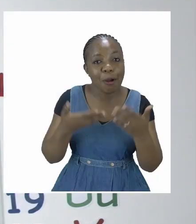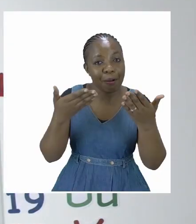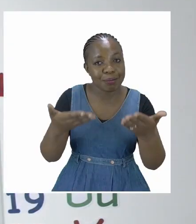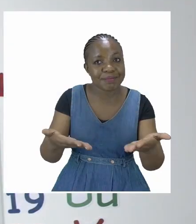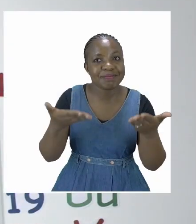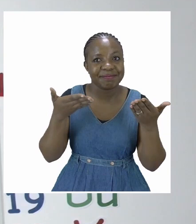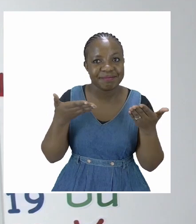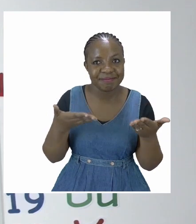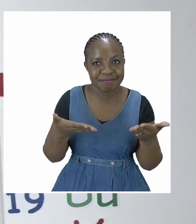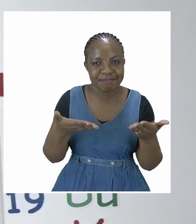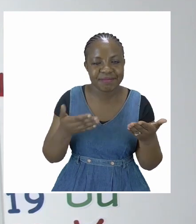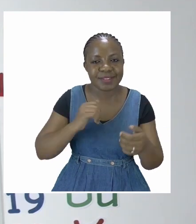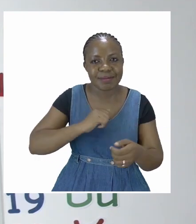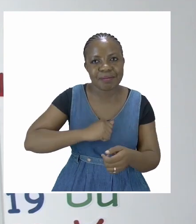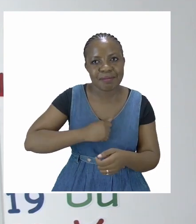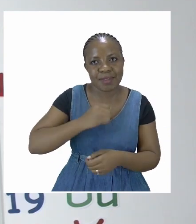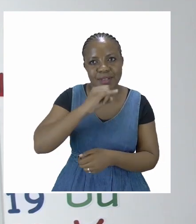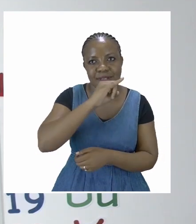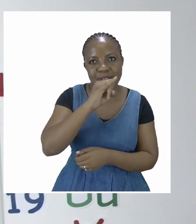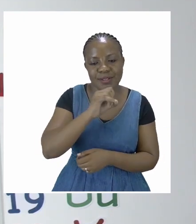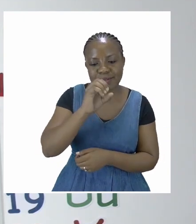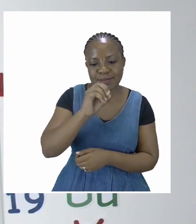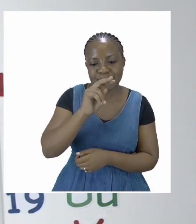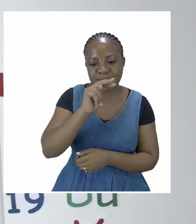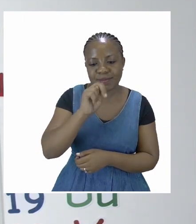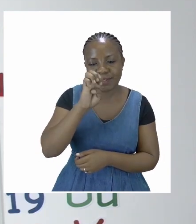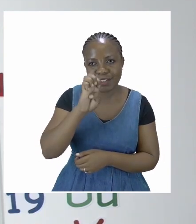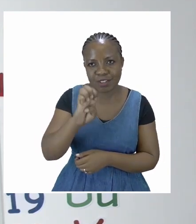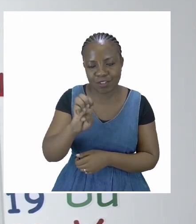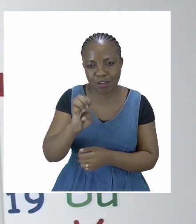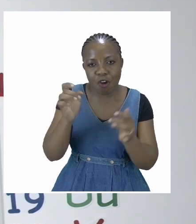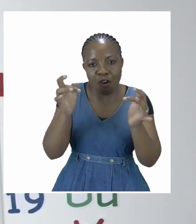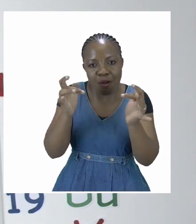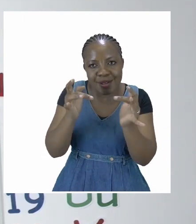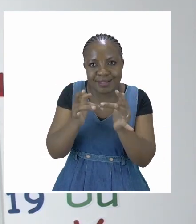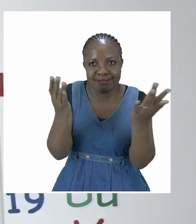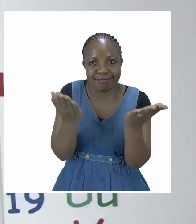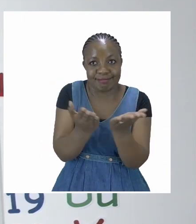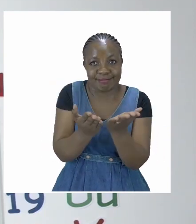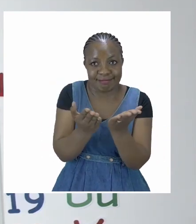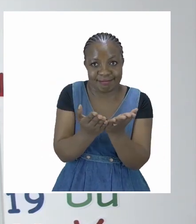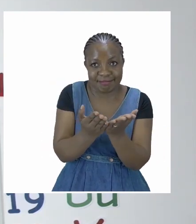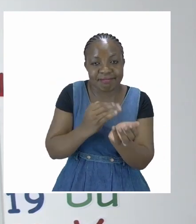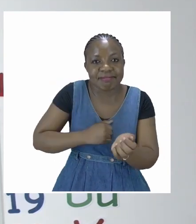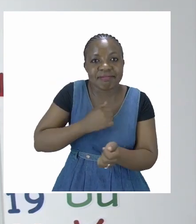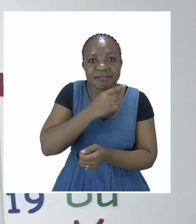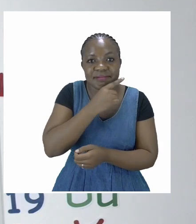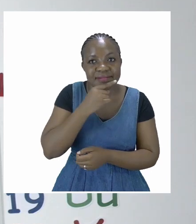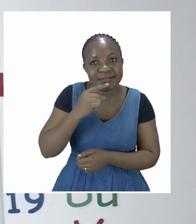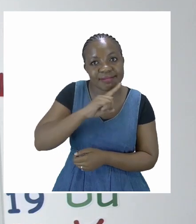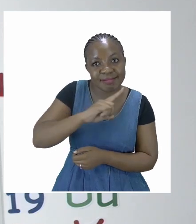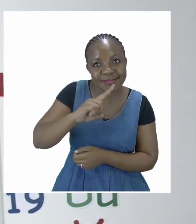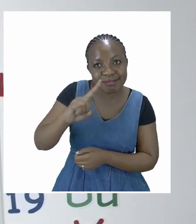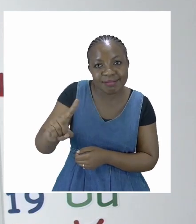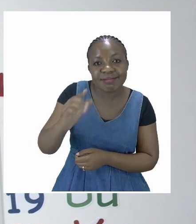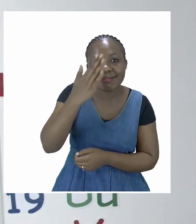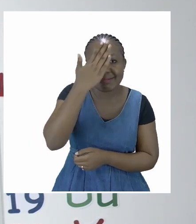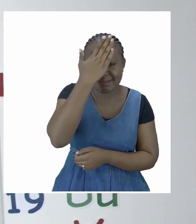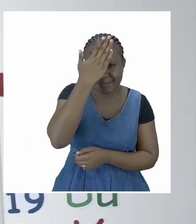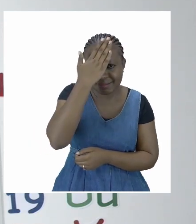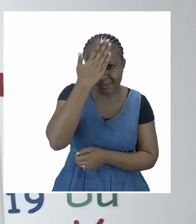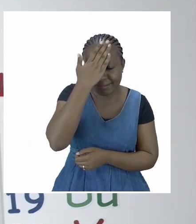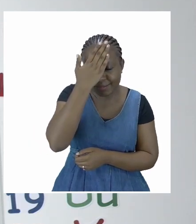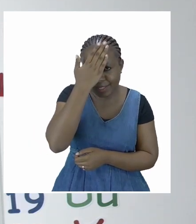Welcome to My Zone Online School. My name is Teacher Mutsa. Get your education